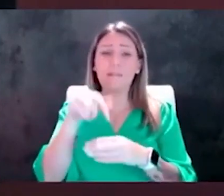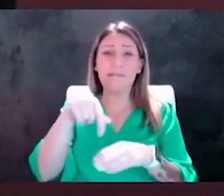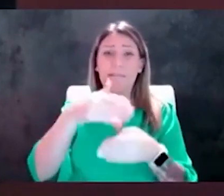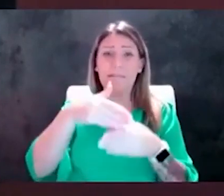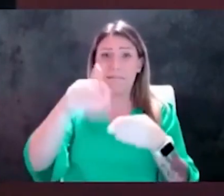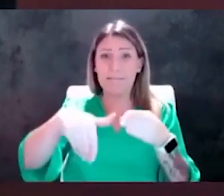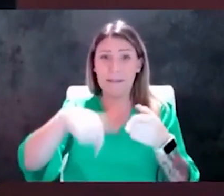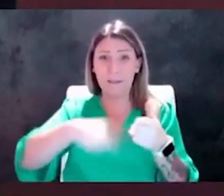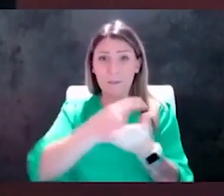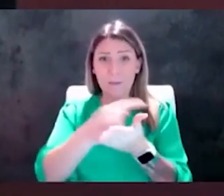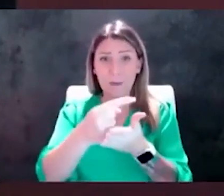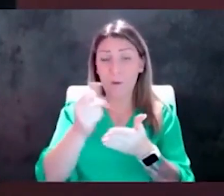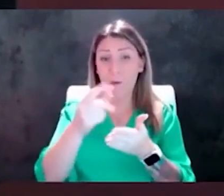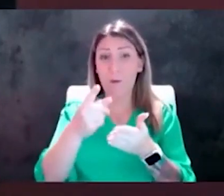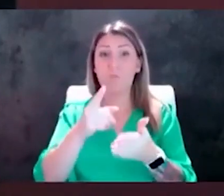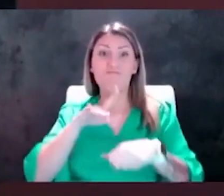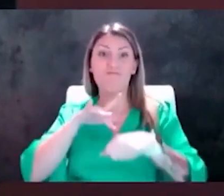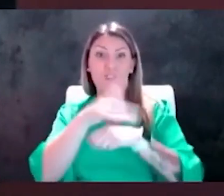this is going to move forward.